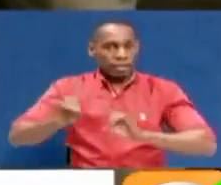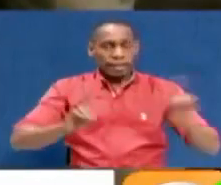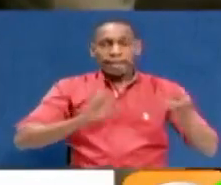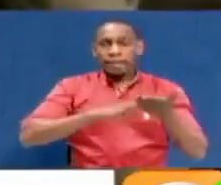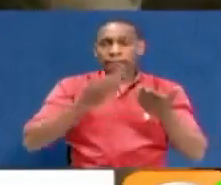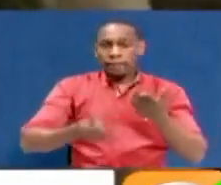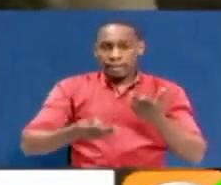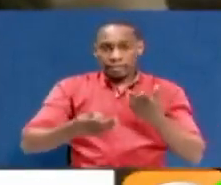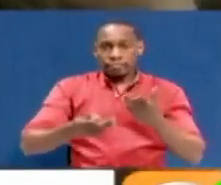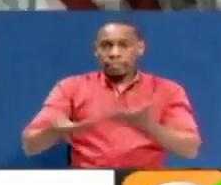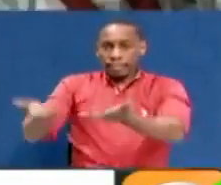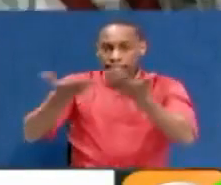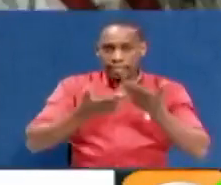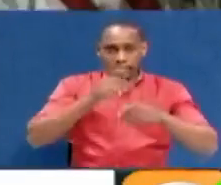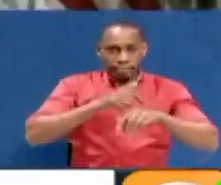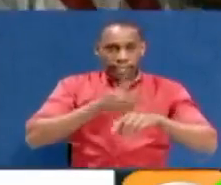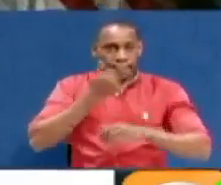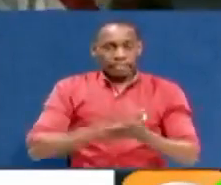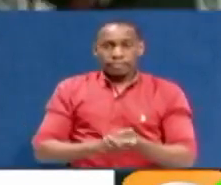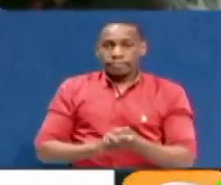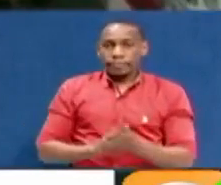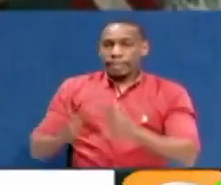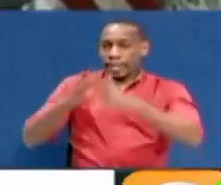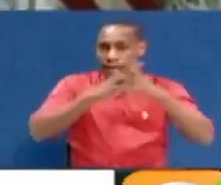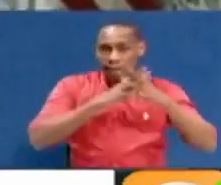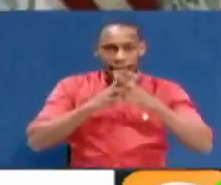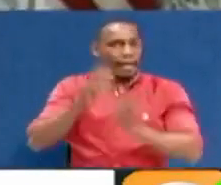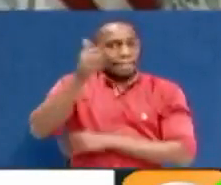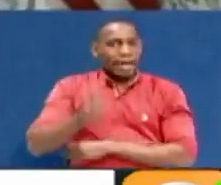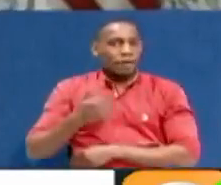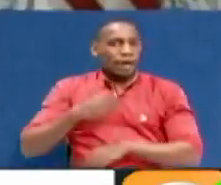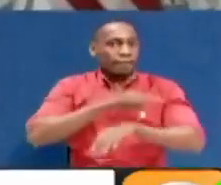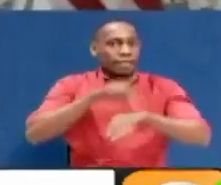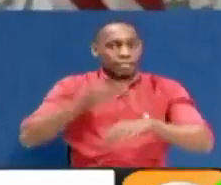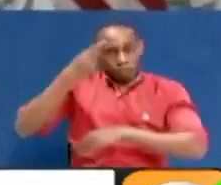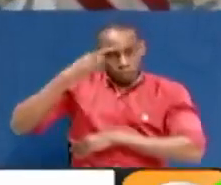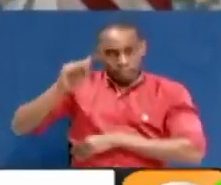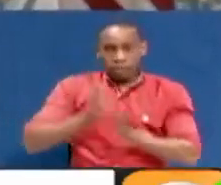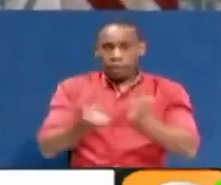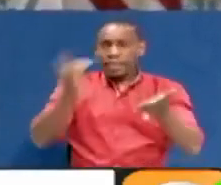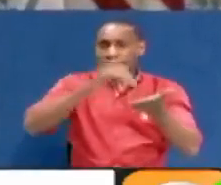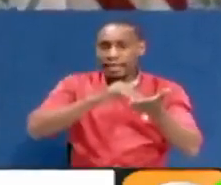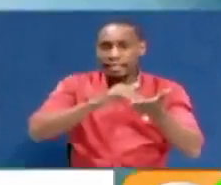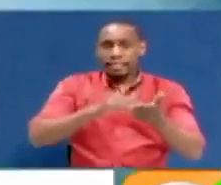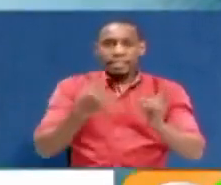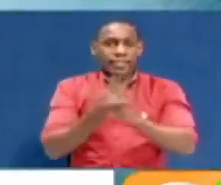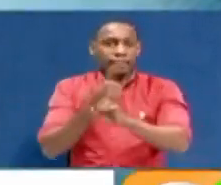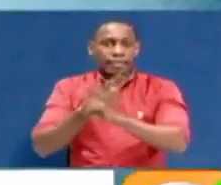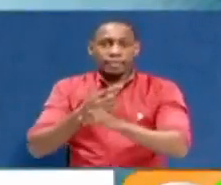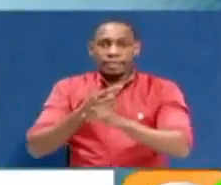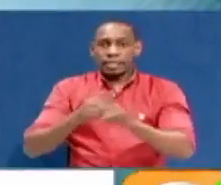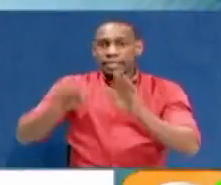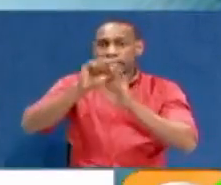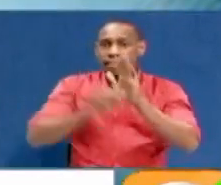had failed to arrive in time. The United States of America still does not have a national policy on reopening. Different states